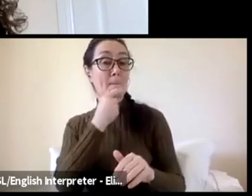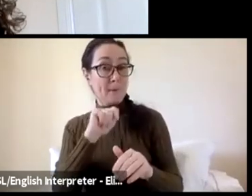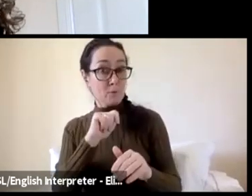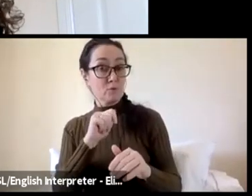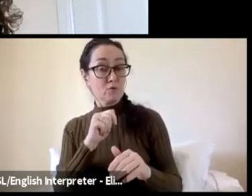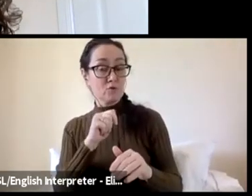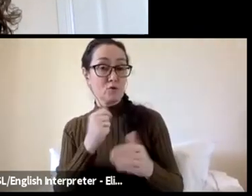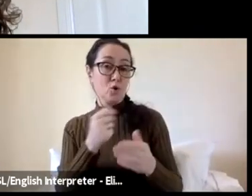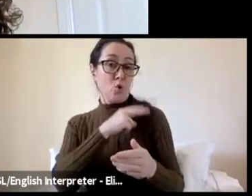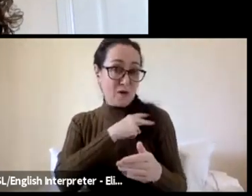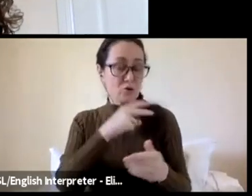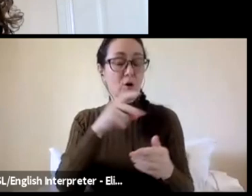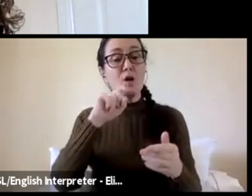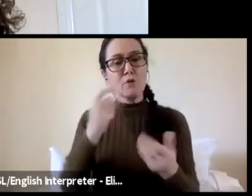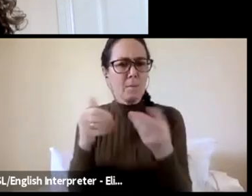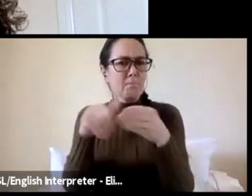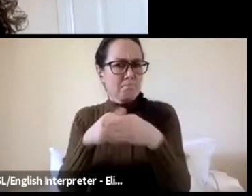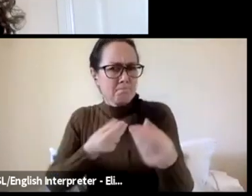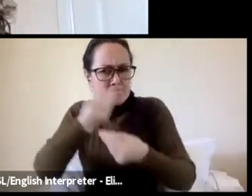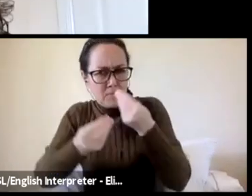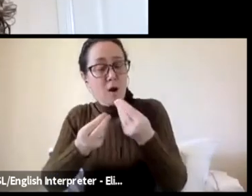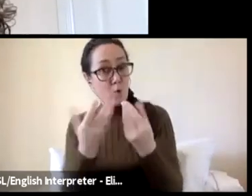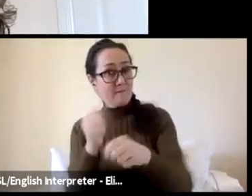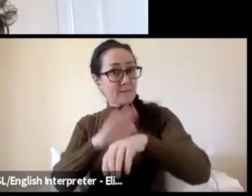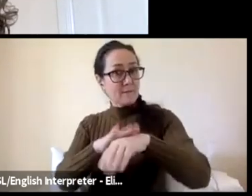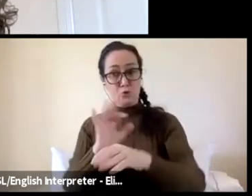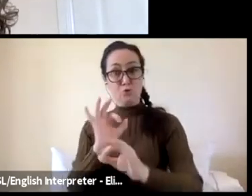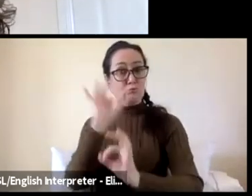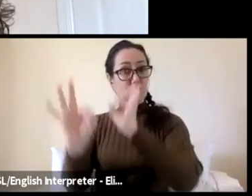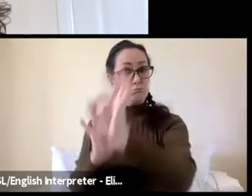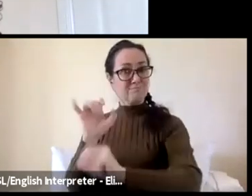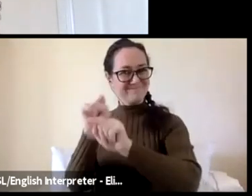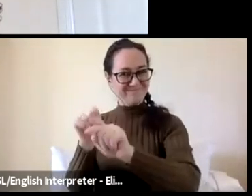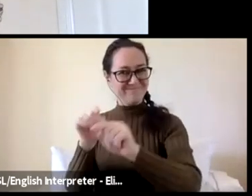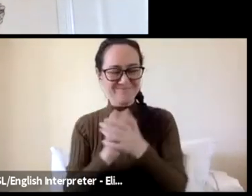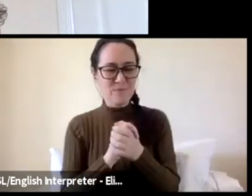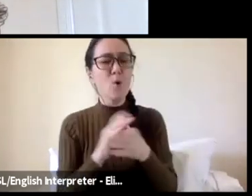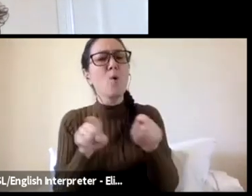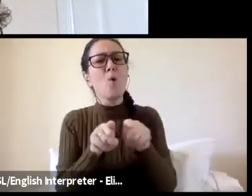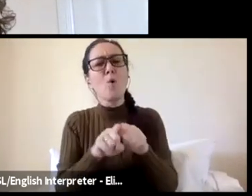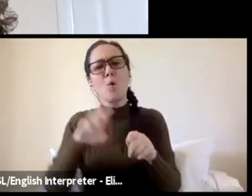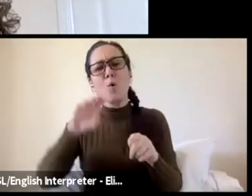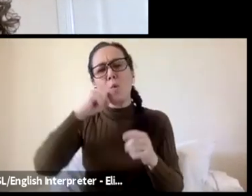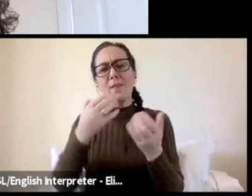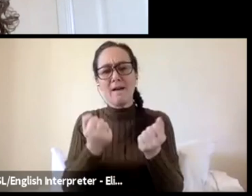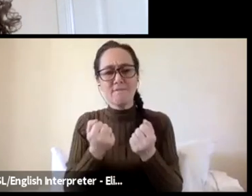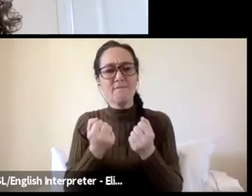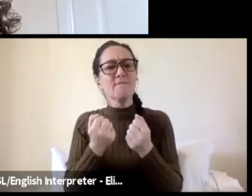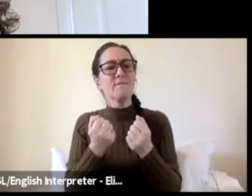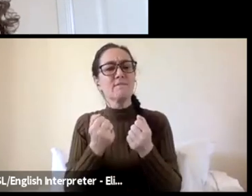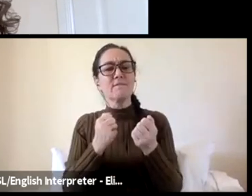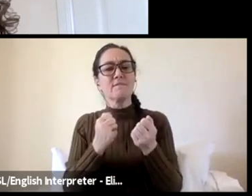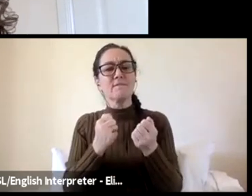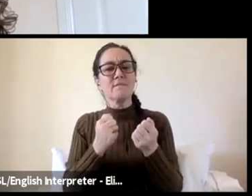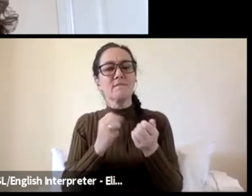that's going to be really interesting, and there'll be time for you to ask questions and find out more about that. And we're also going to hear from Mhairi Snowden, who many of you will